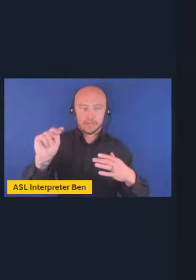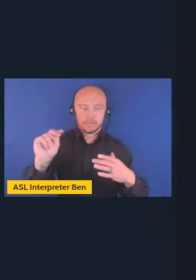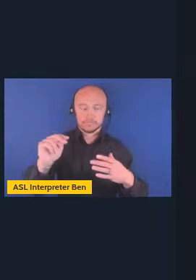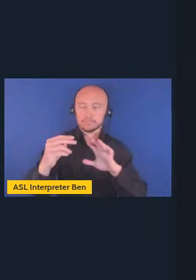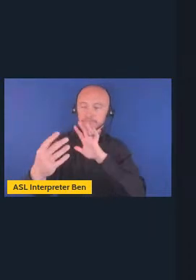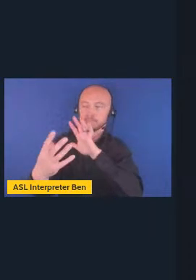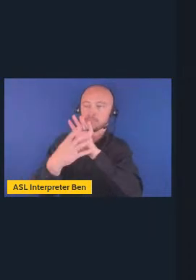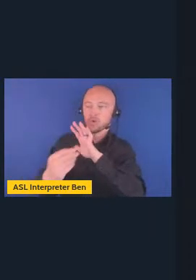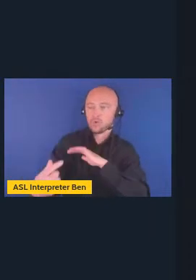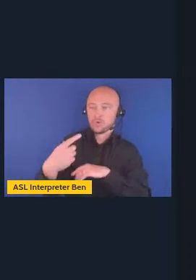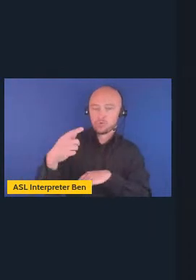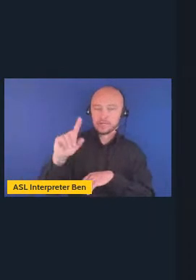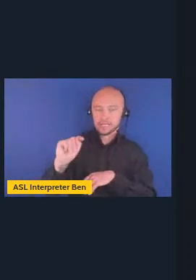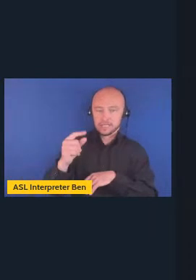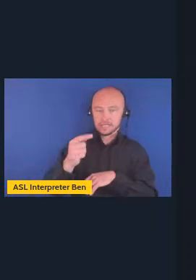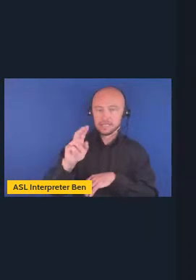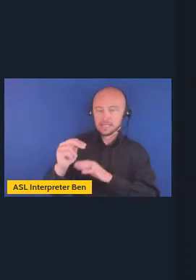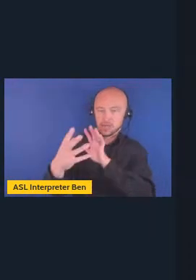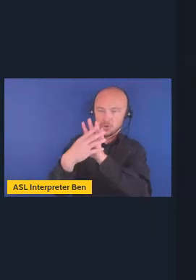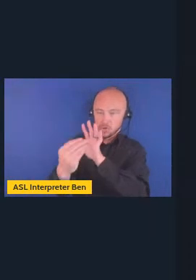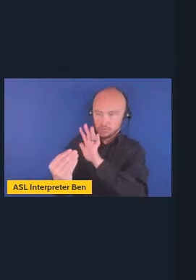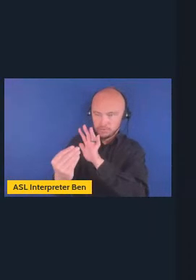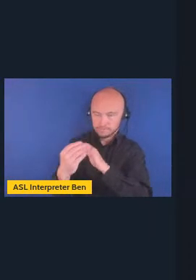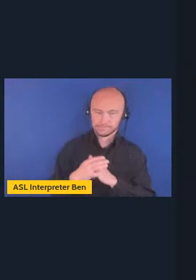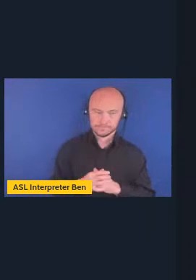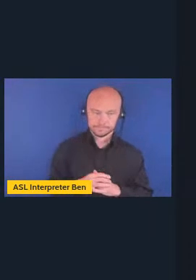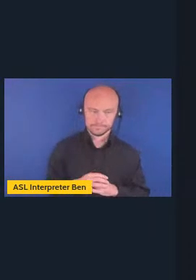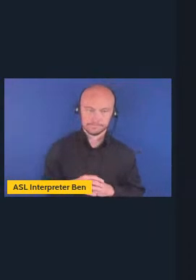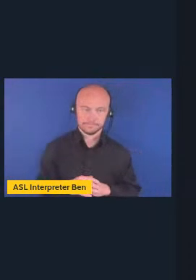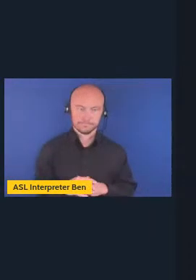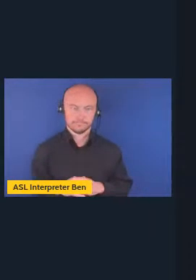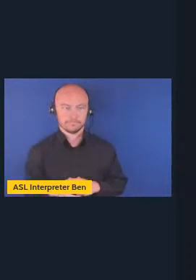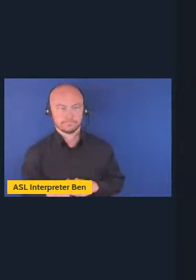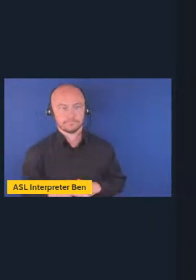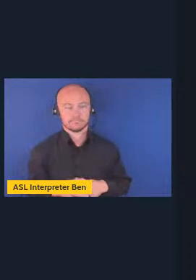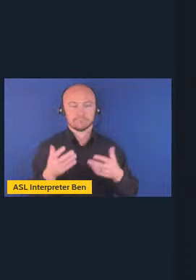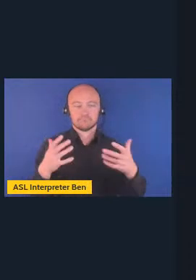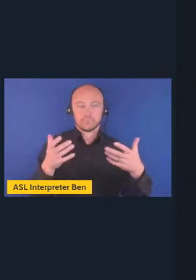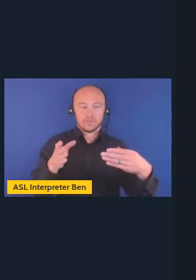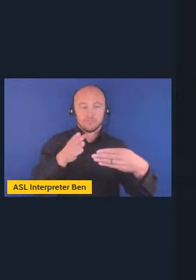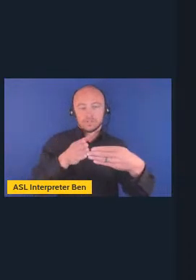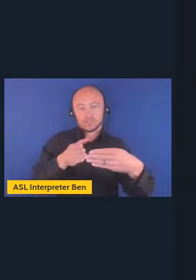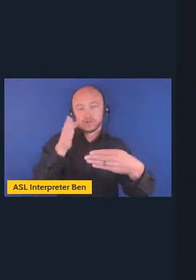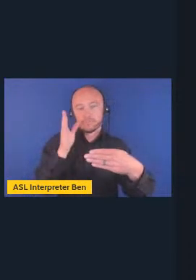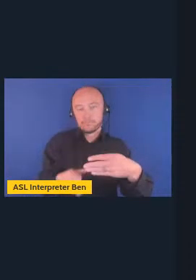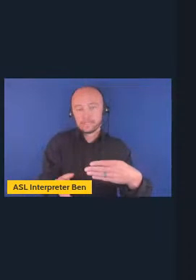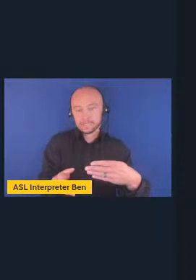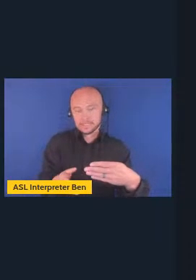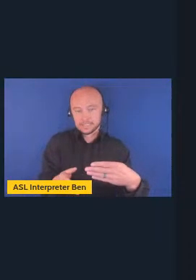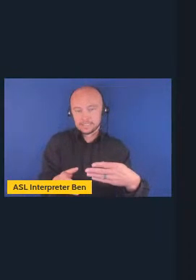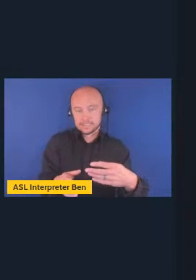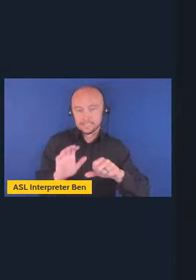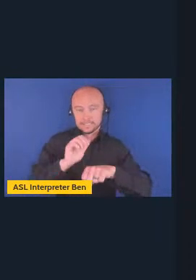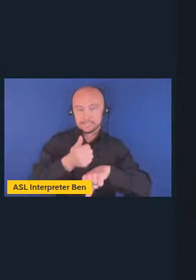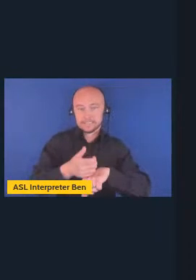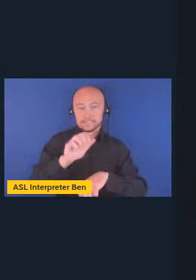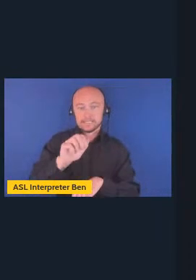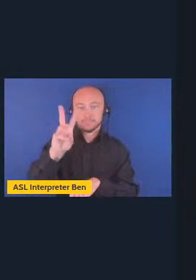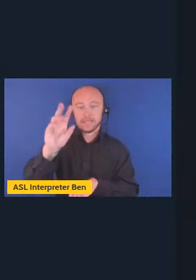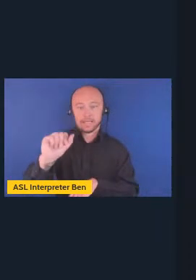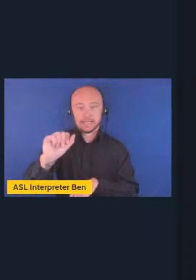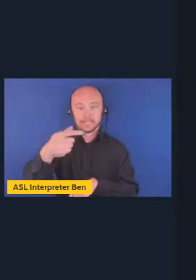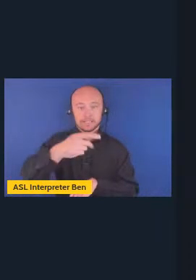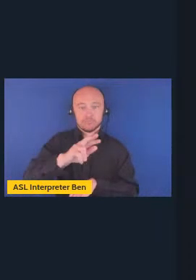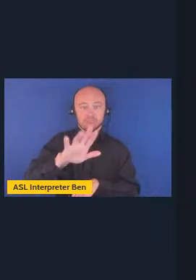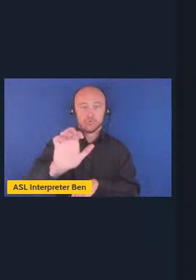repository using git clone command. Once it got completed, then set up AWS profile in